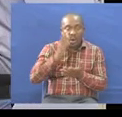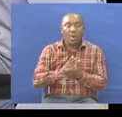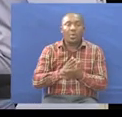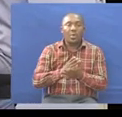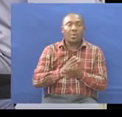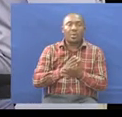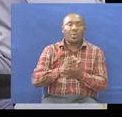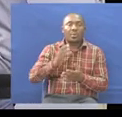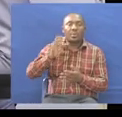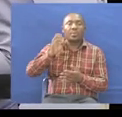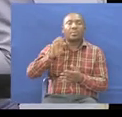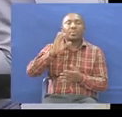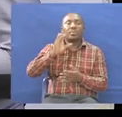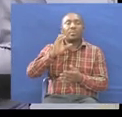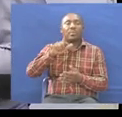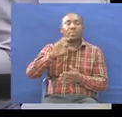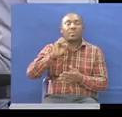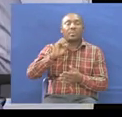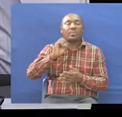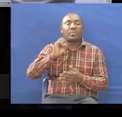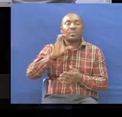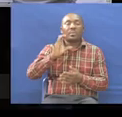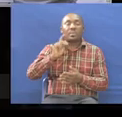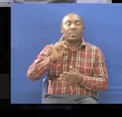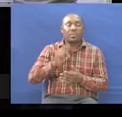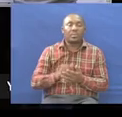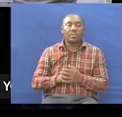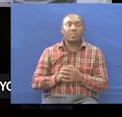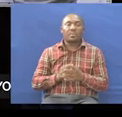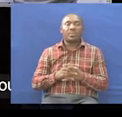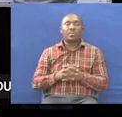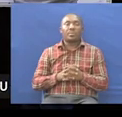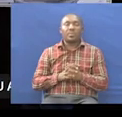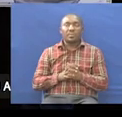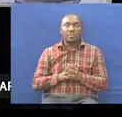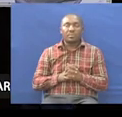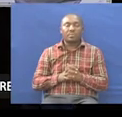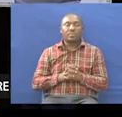means no minute has left or passed since it gets 3 there.